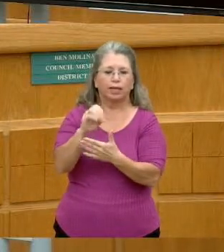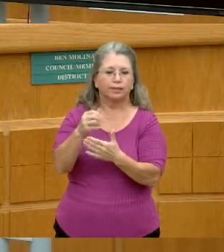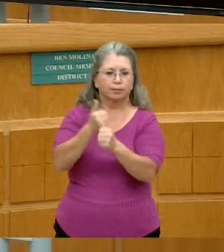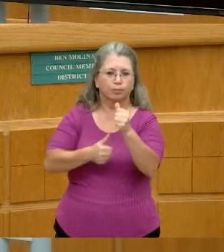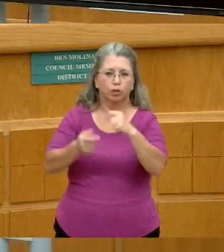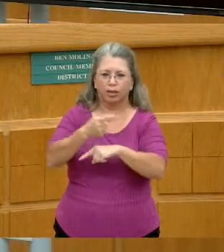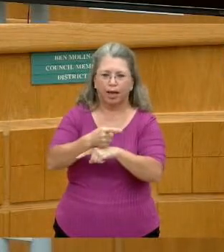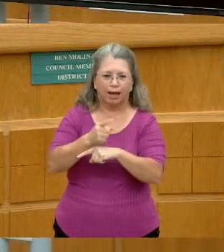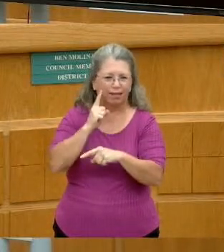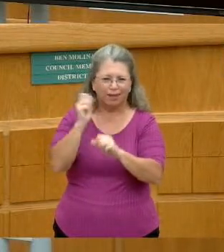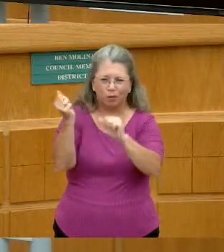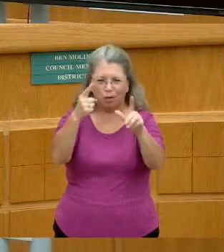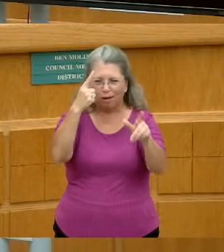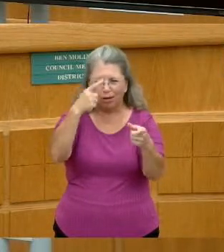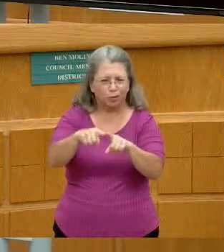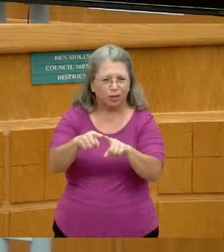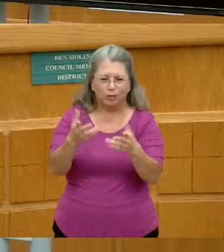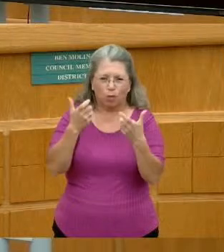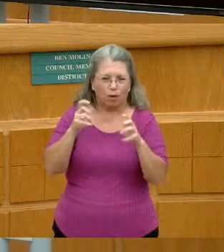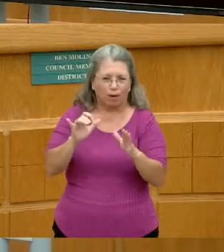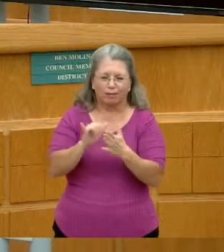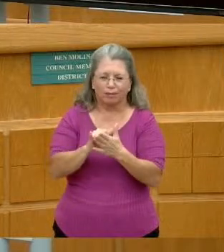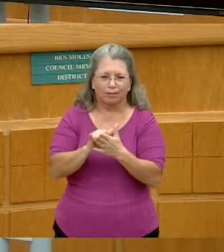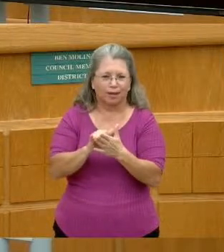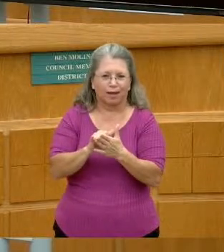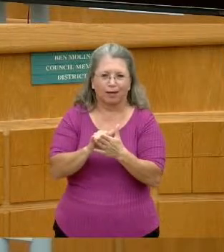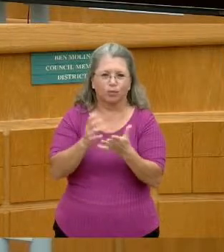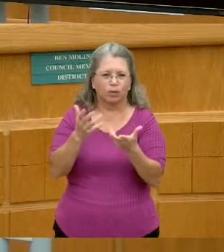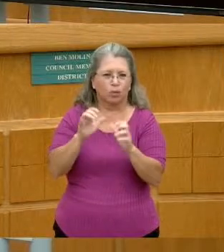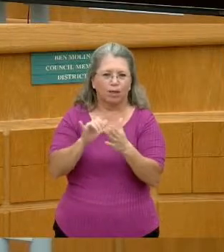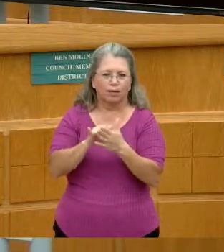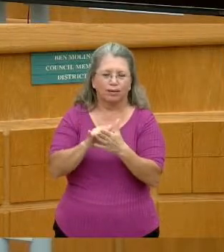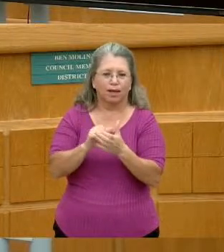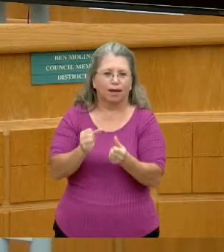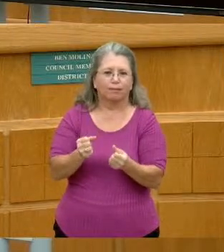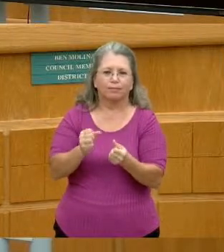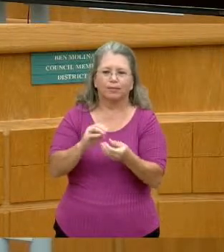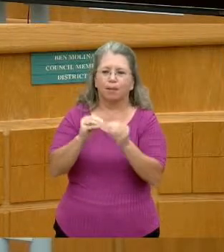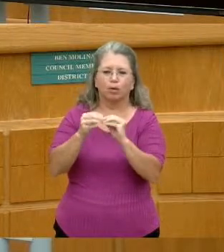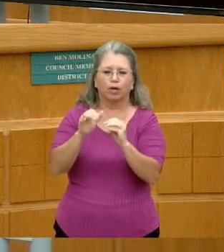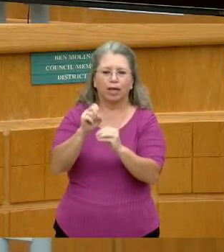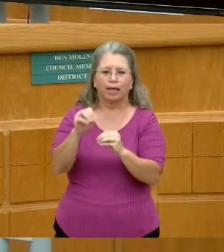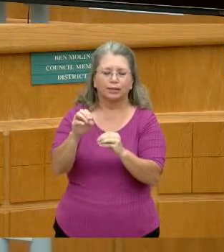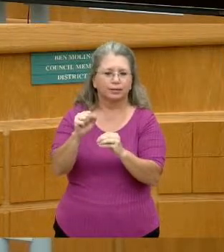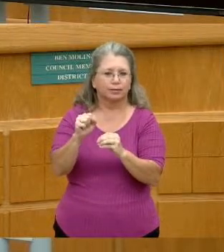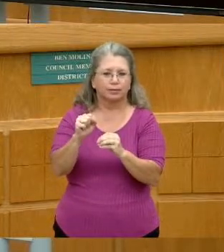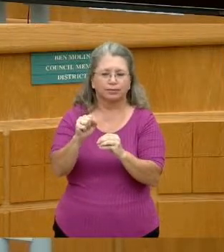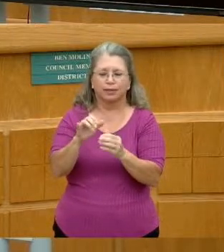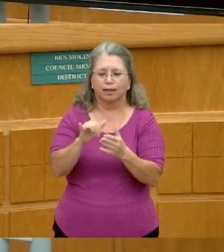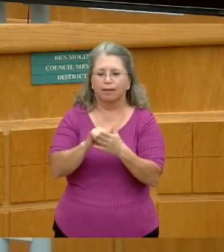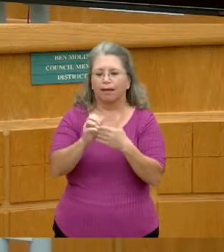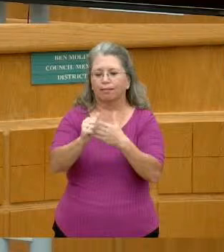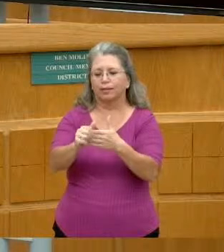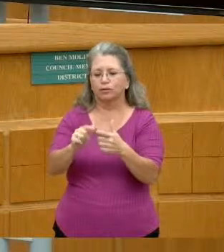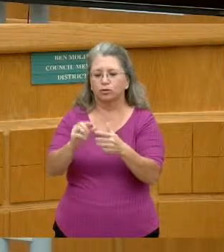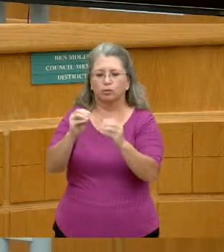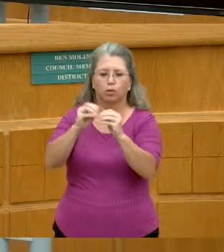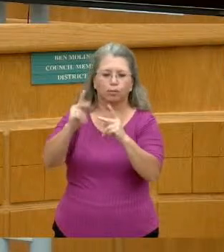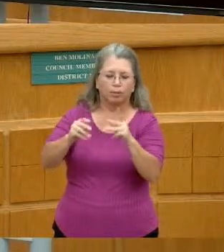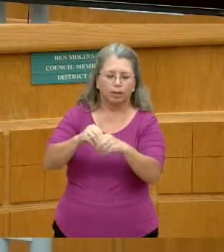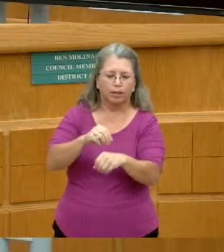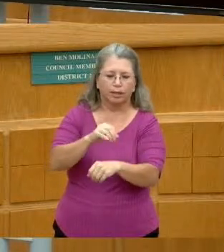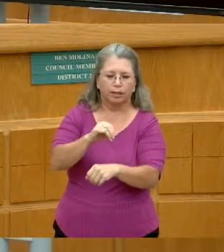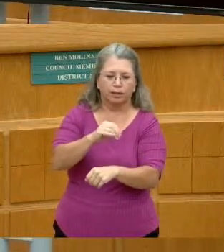to be in terms of how many cases of COVID that we're seeing. This leads to more people in the hospital, more people